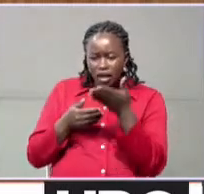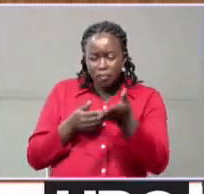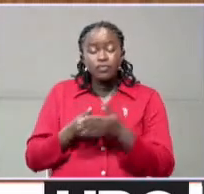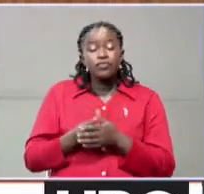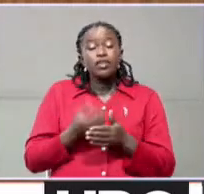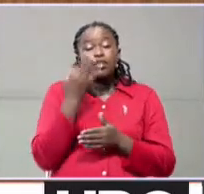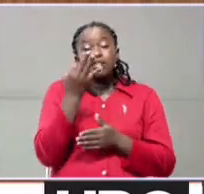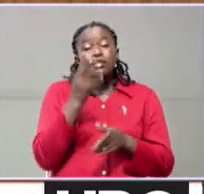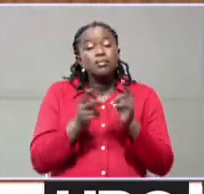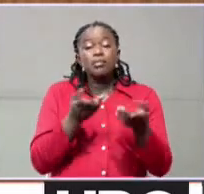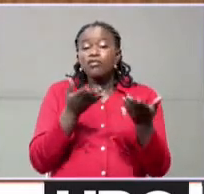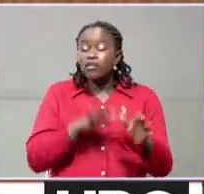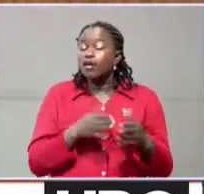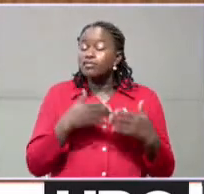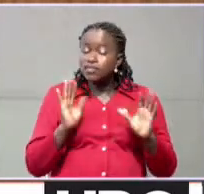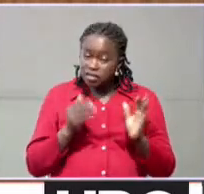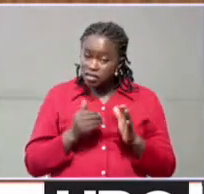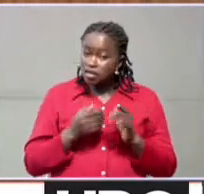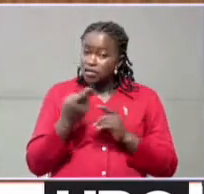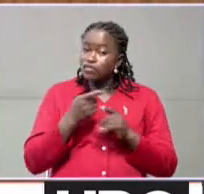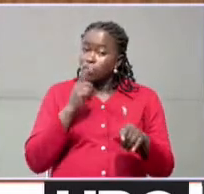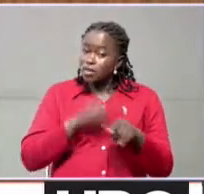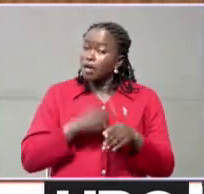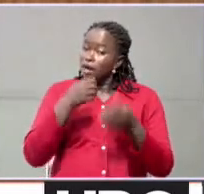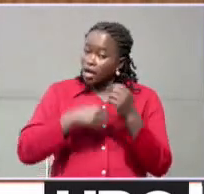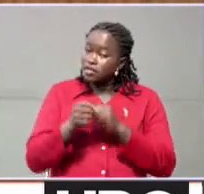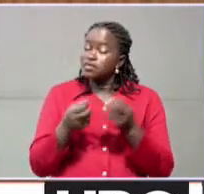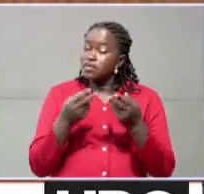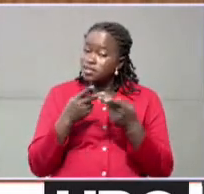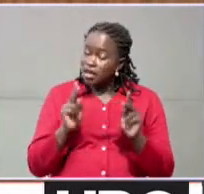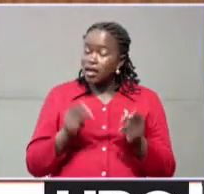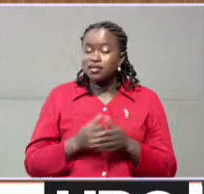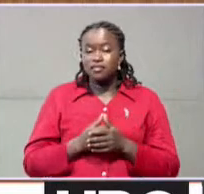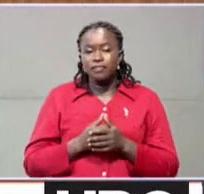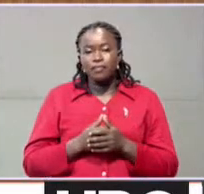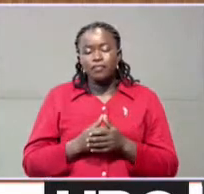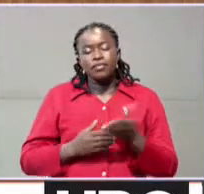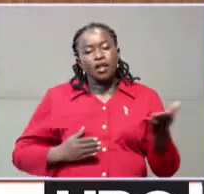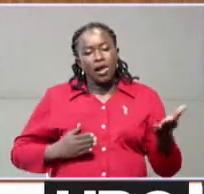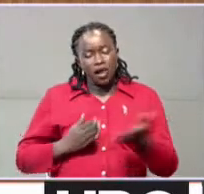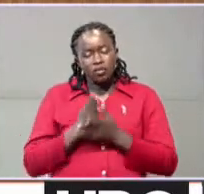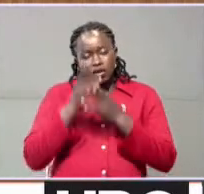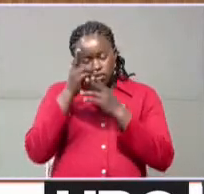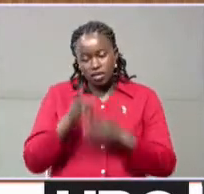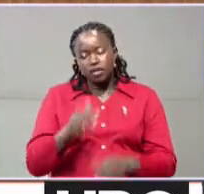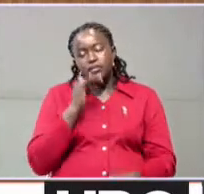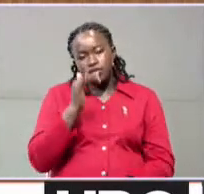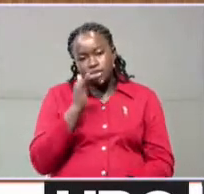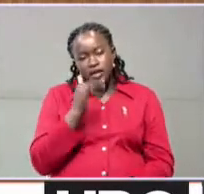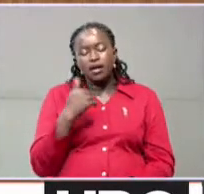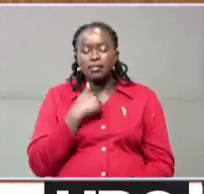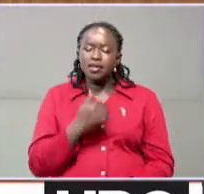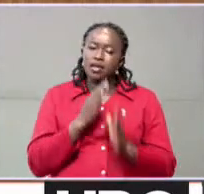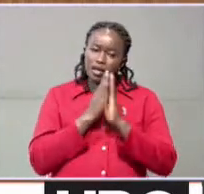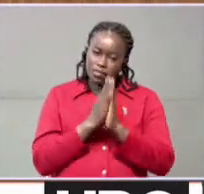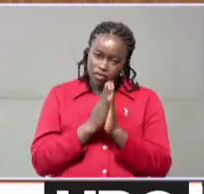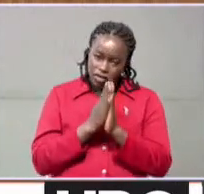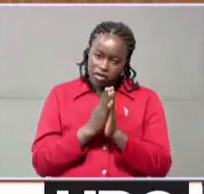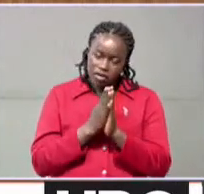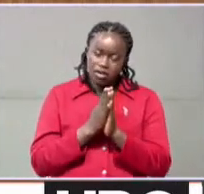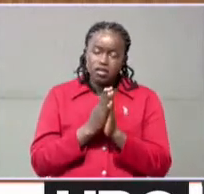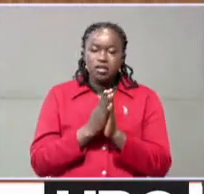died since the mining activities started right on our speaker it's my player that let the